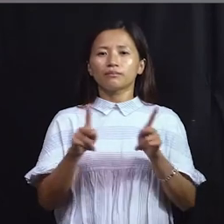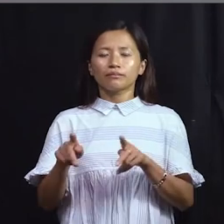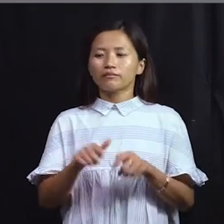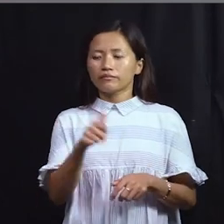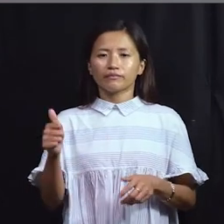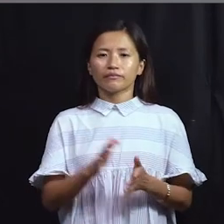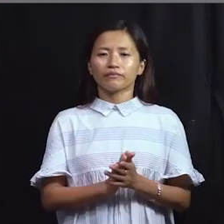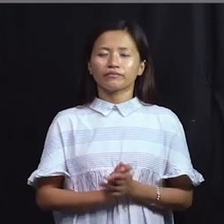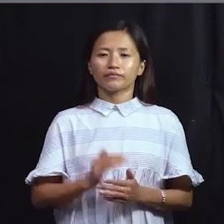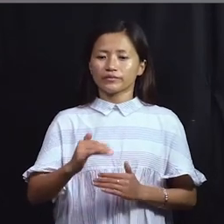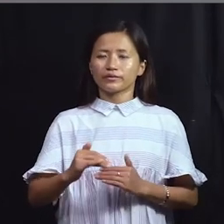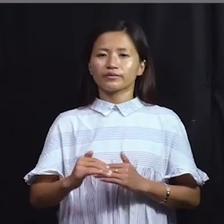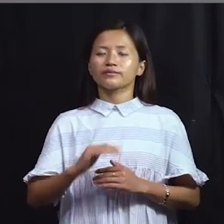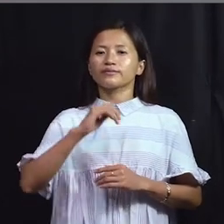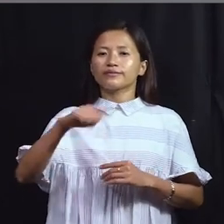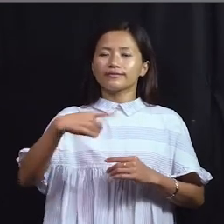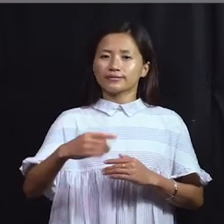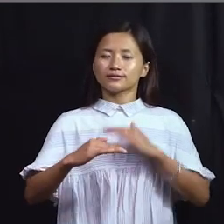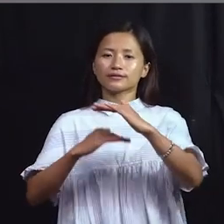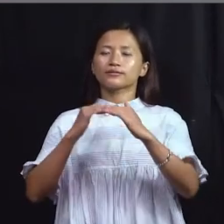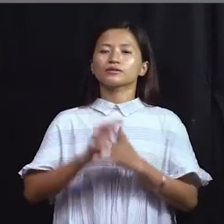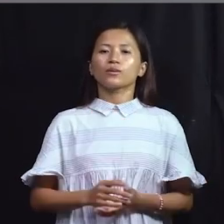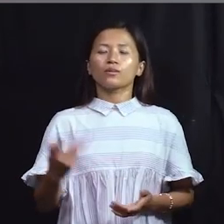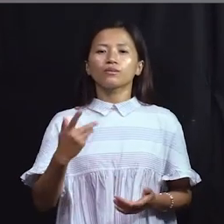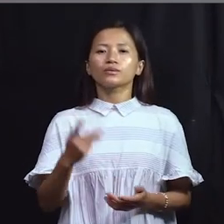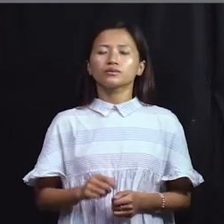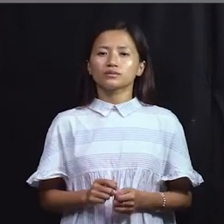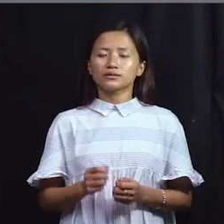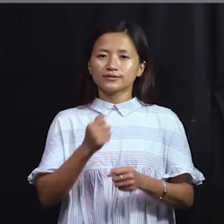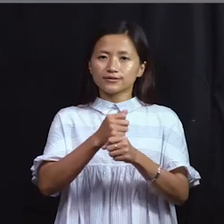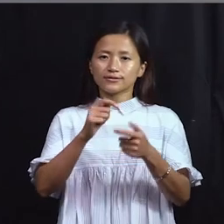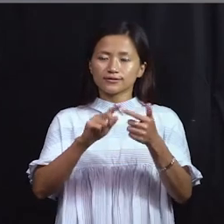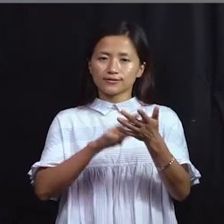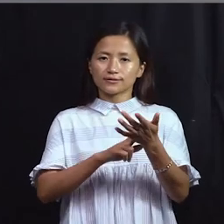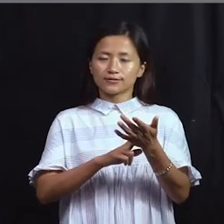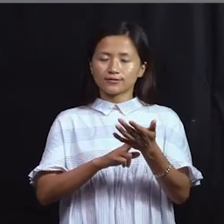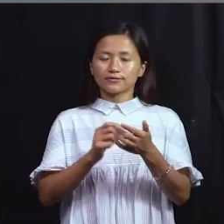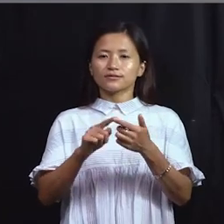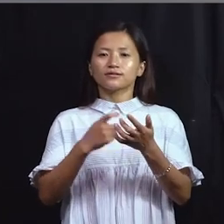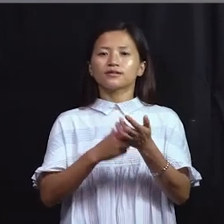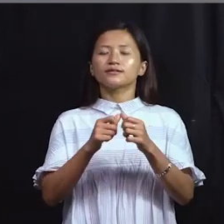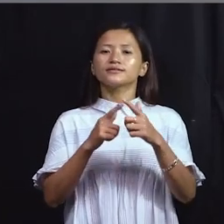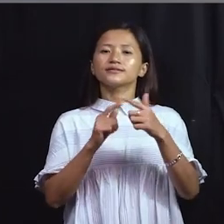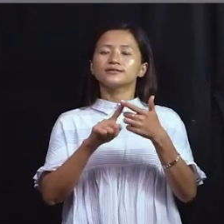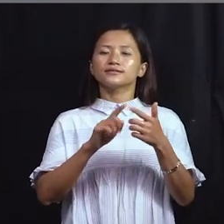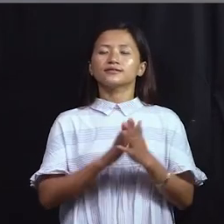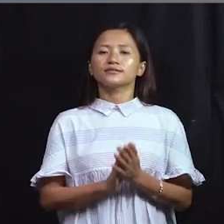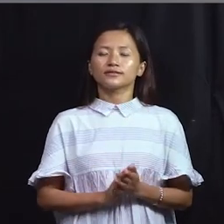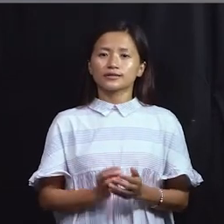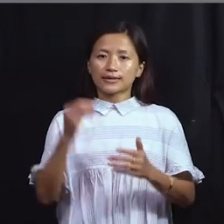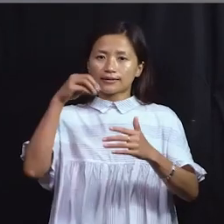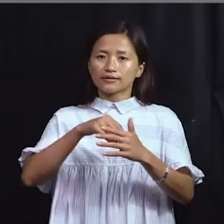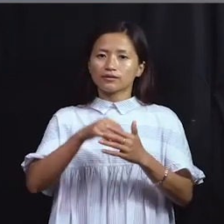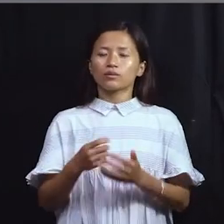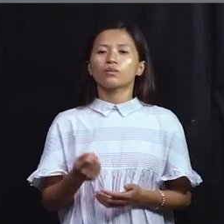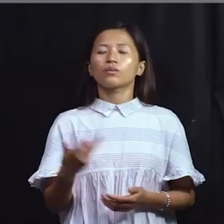plan, their next step is, okay, where do we generate income? From where do we get this